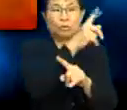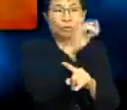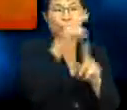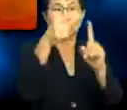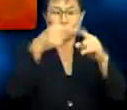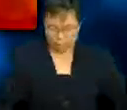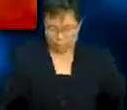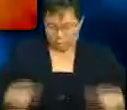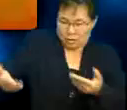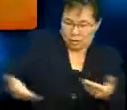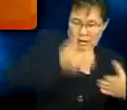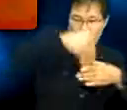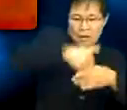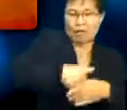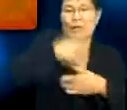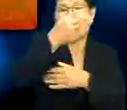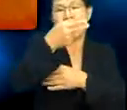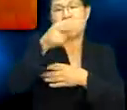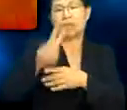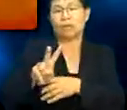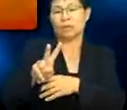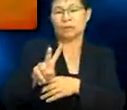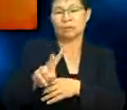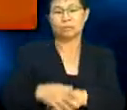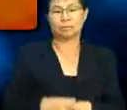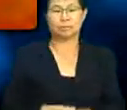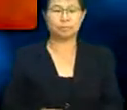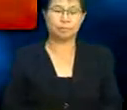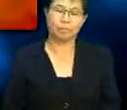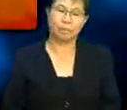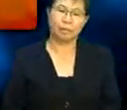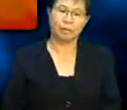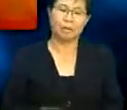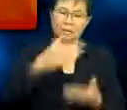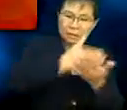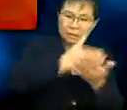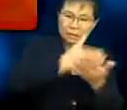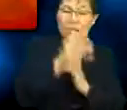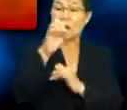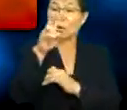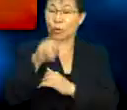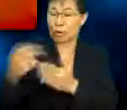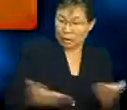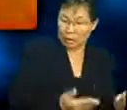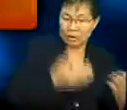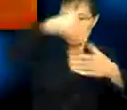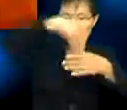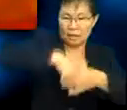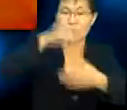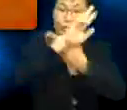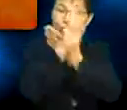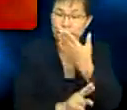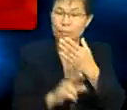to the lungs. It is carried in the form of hydrogen carbonate ions. Some of the ions